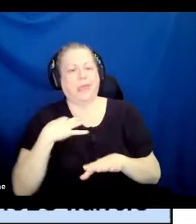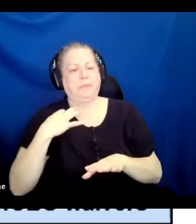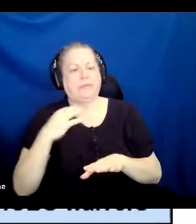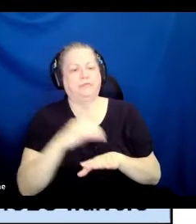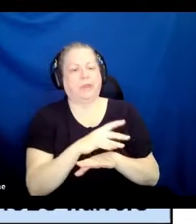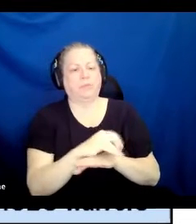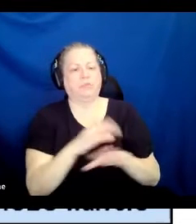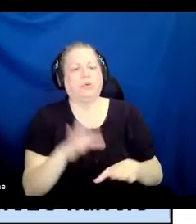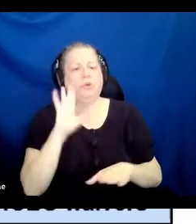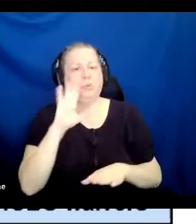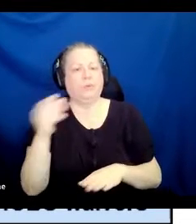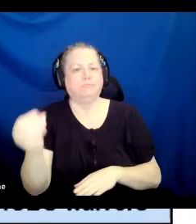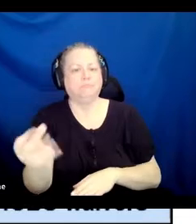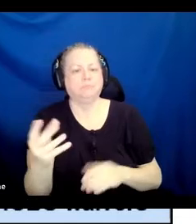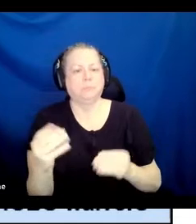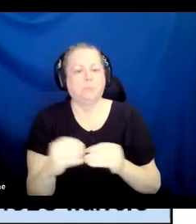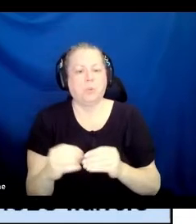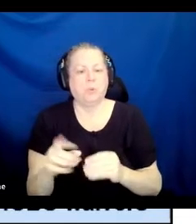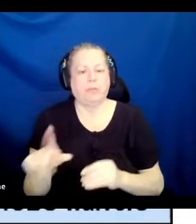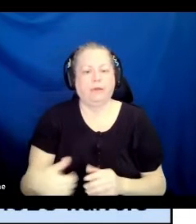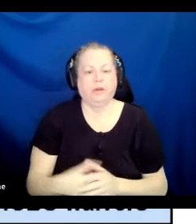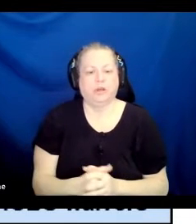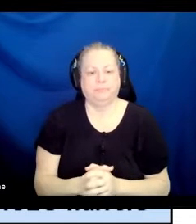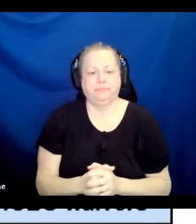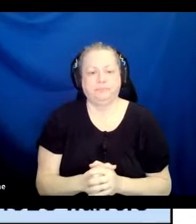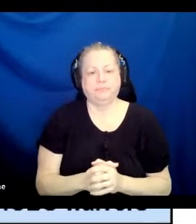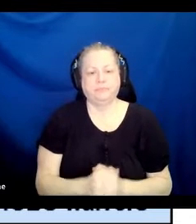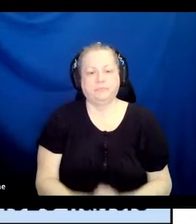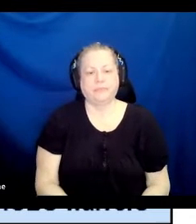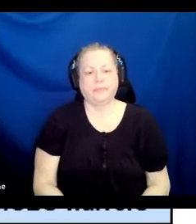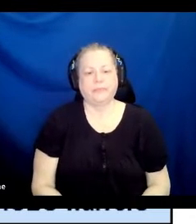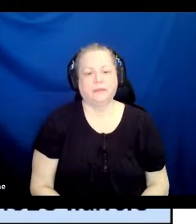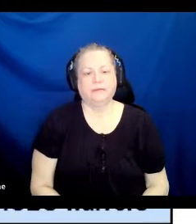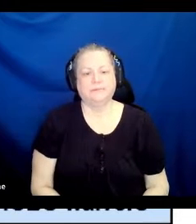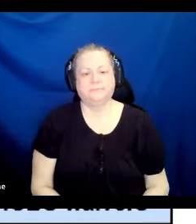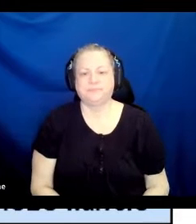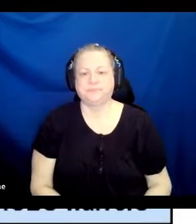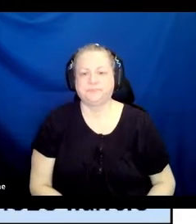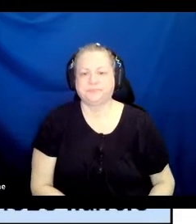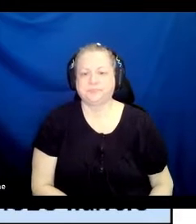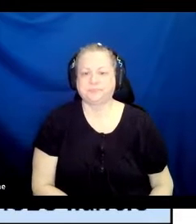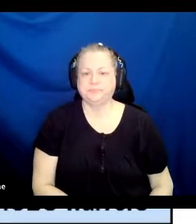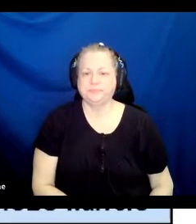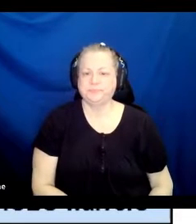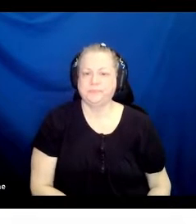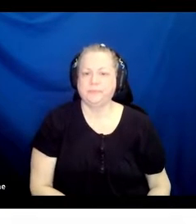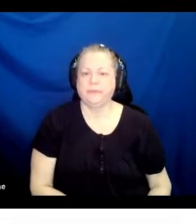can direct folks to the CACs and navigators. Next slide.